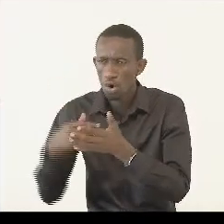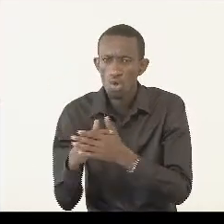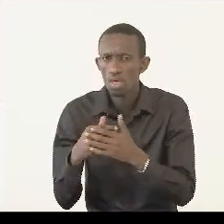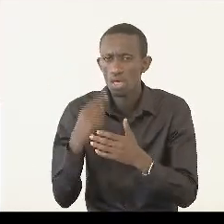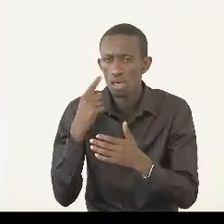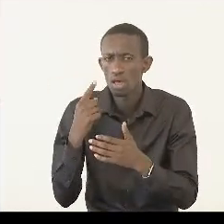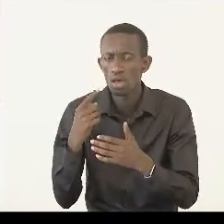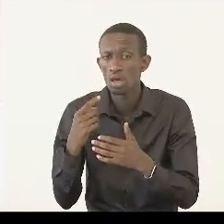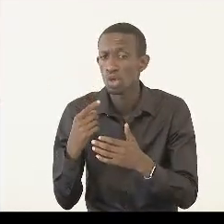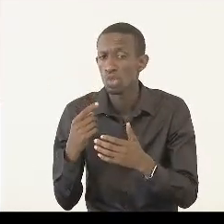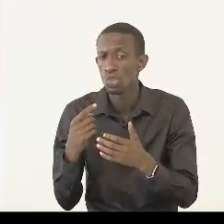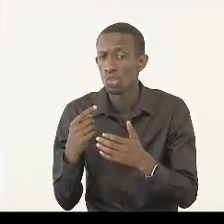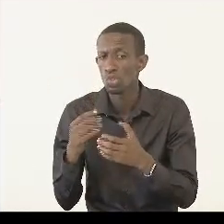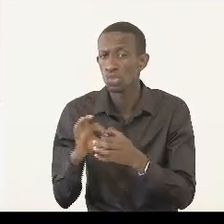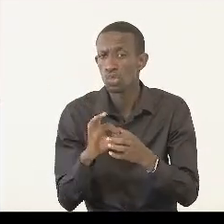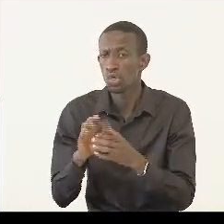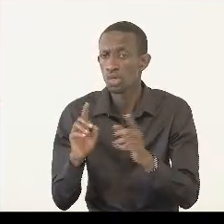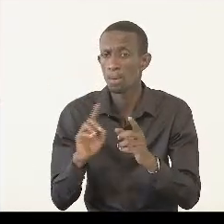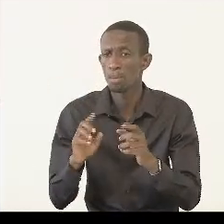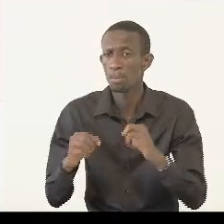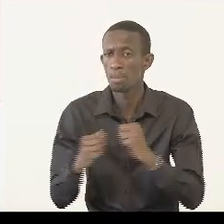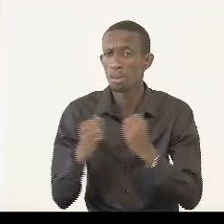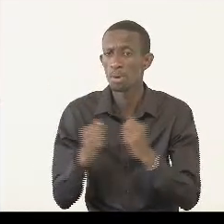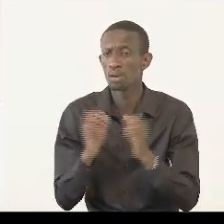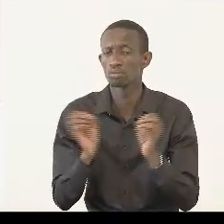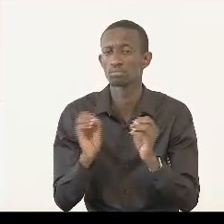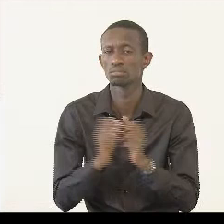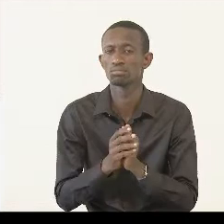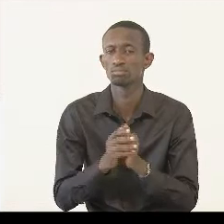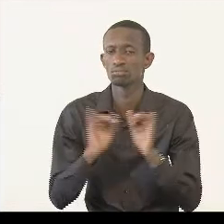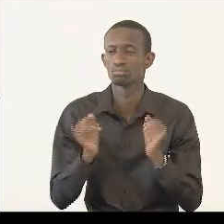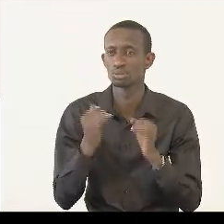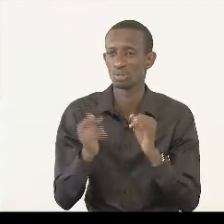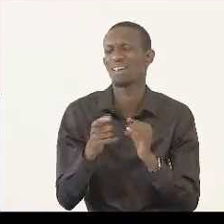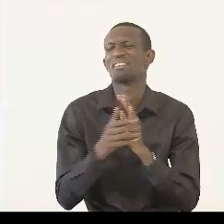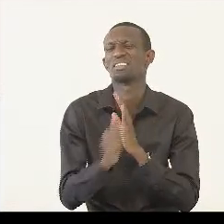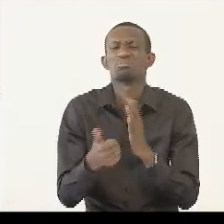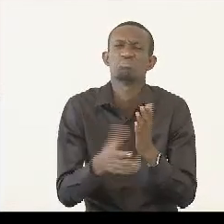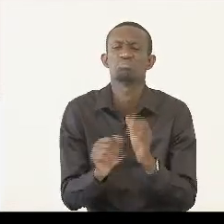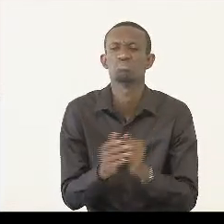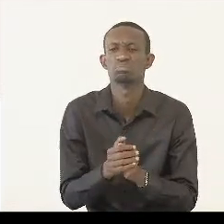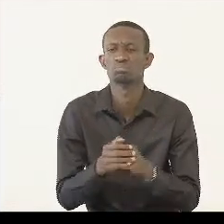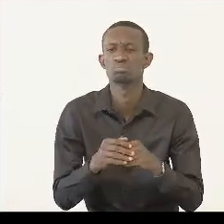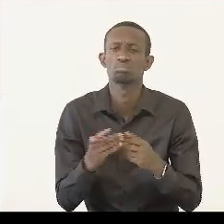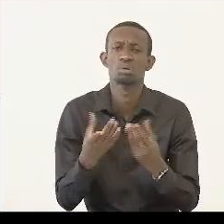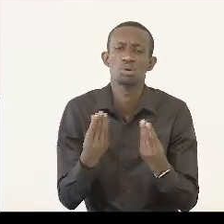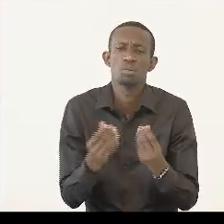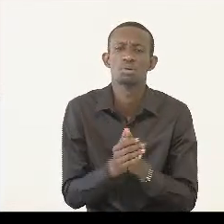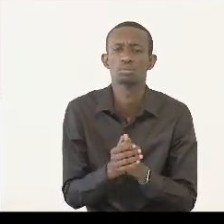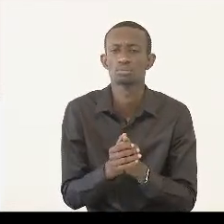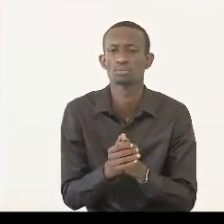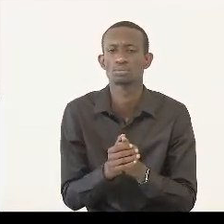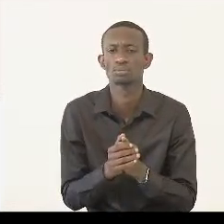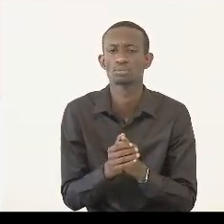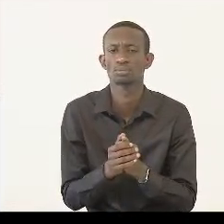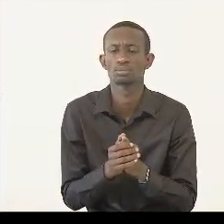not interfered with. So your work looks smarter and more perfect, and it is easy to trace the number. Other than